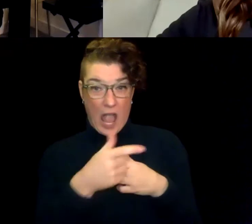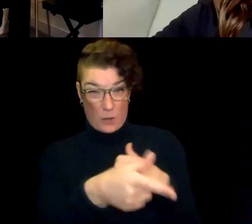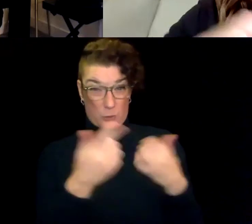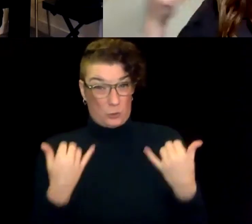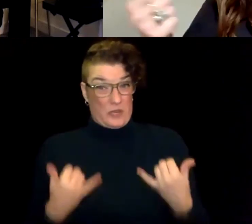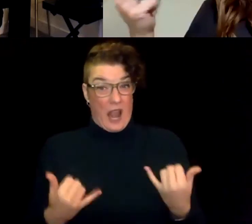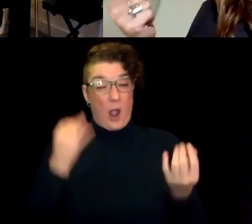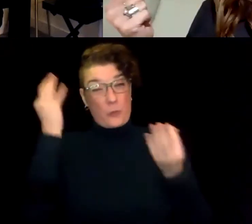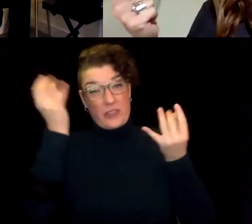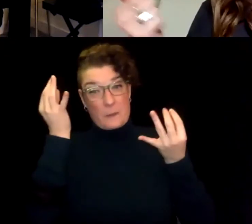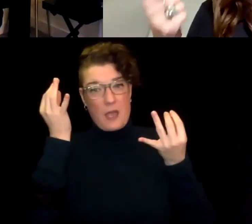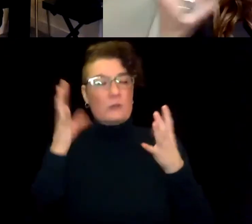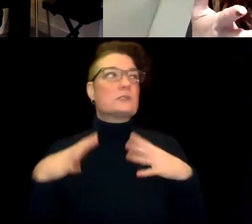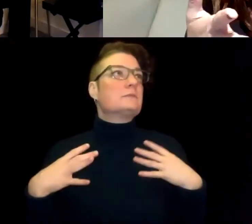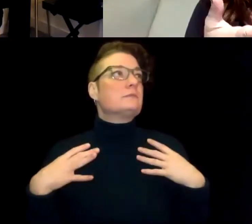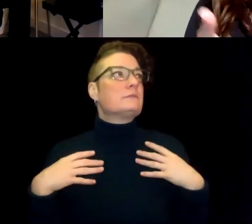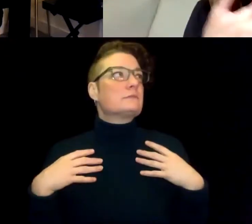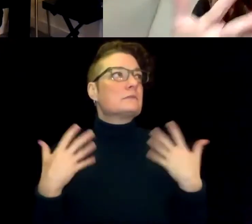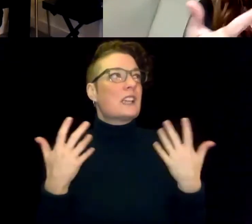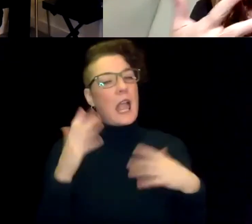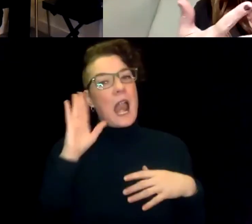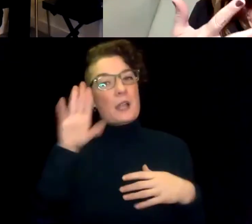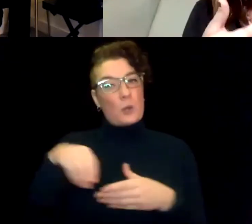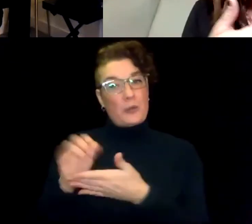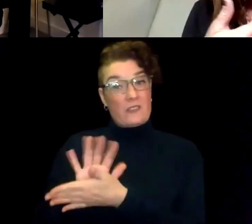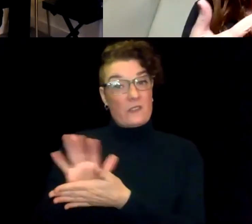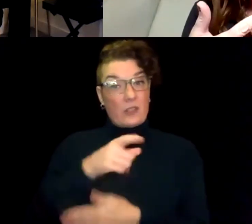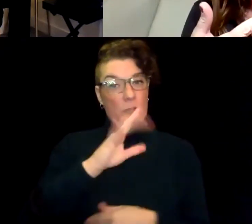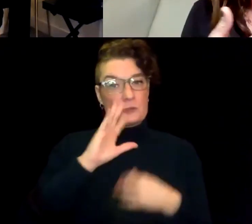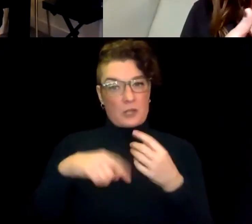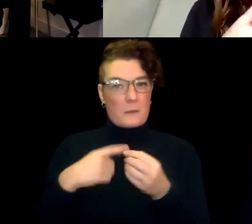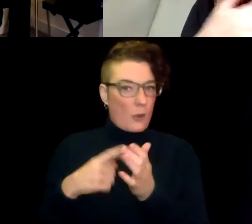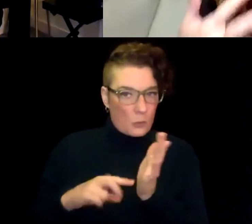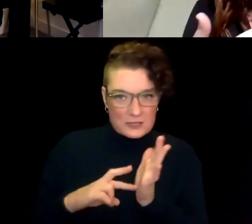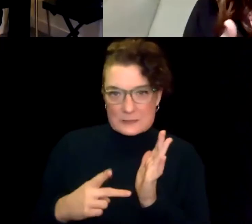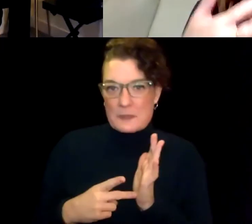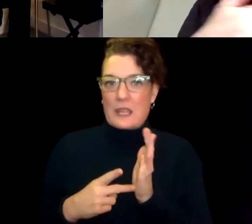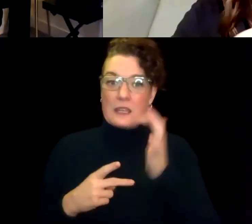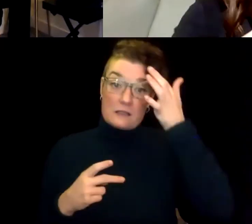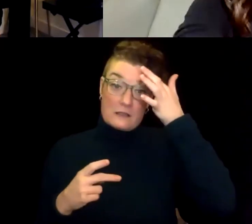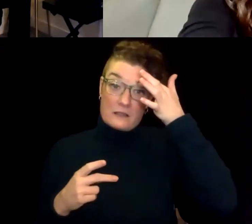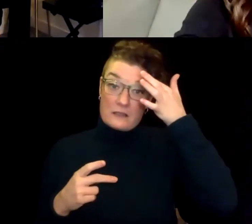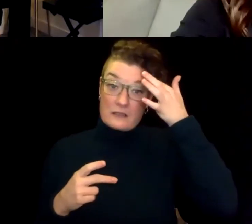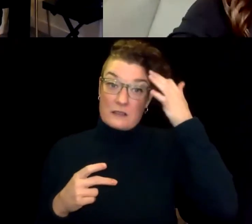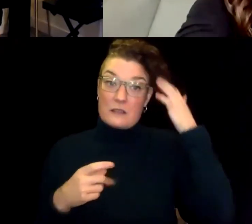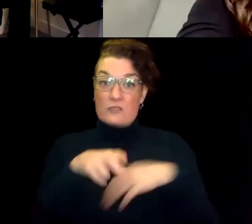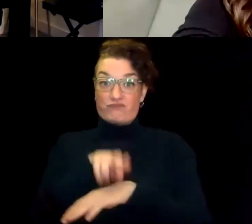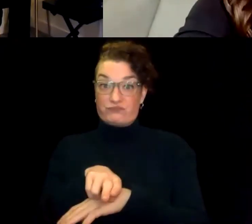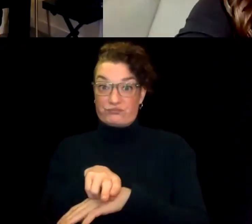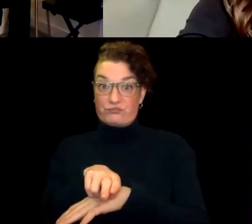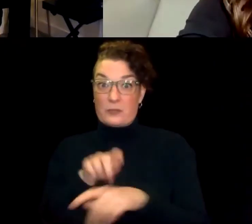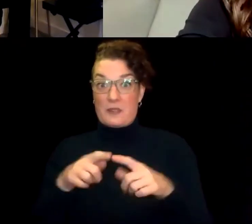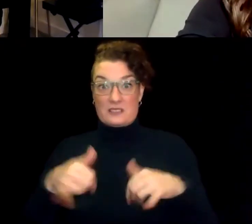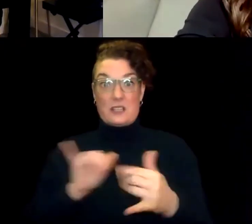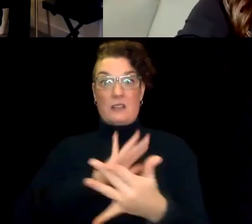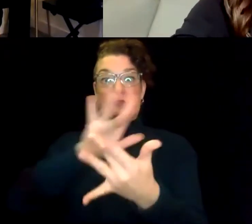about, and I know in the film you talk about what it meant being in bed to be able to reach out to